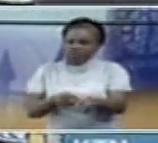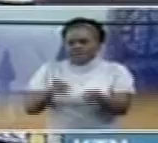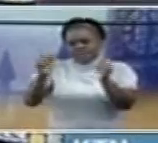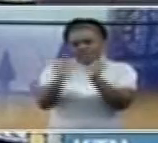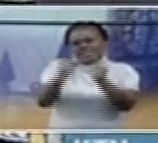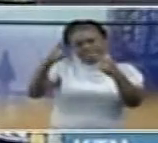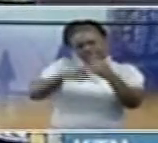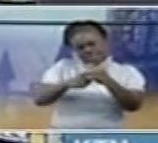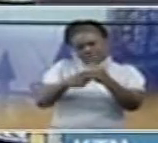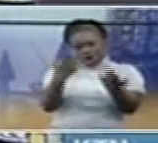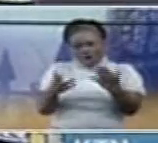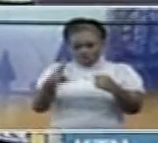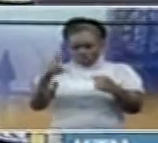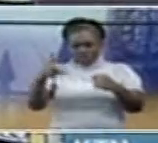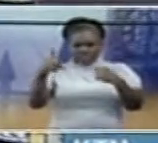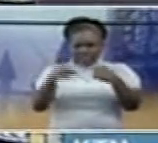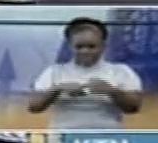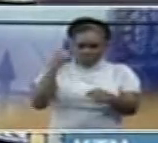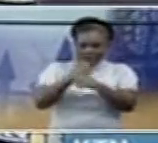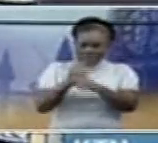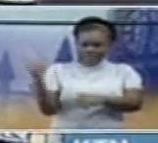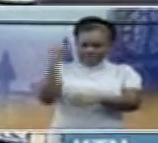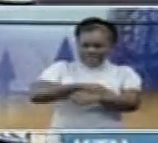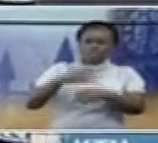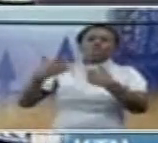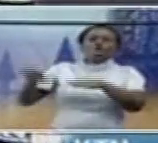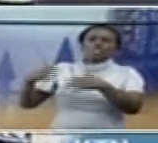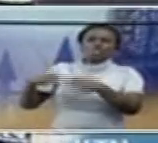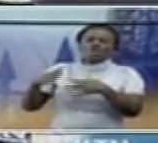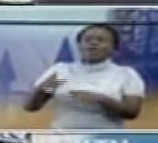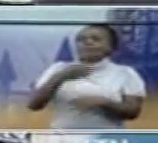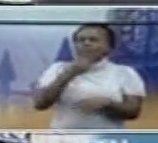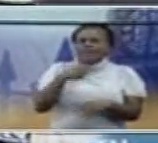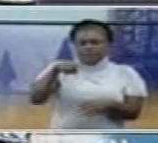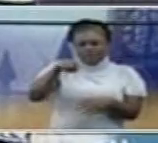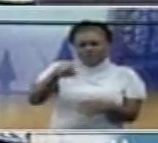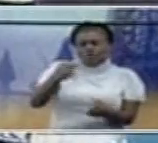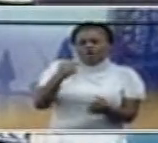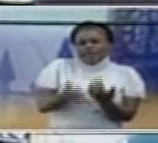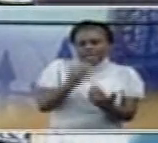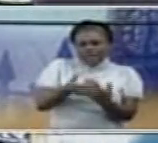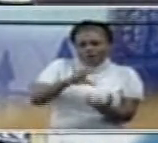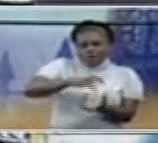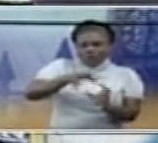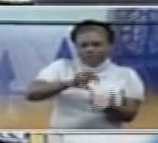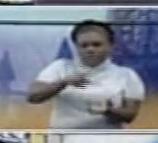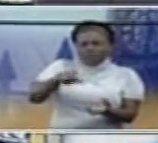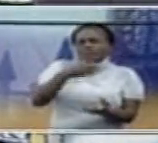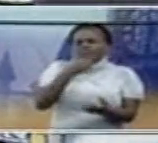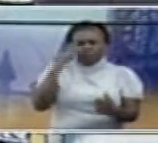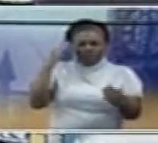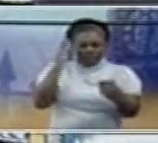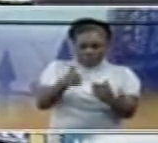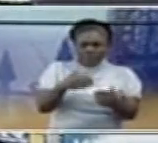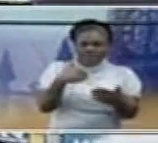to 26 days of work were lost. There are men who have to deal with their women's complications leading up to their death, and